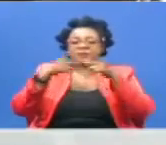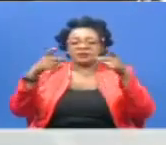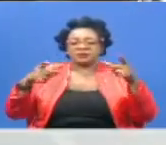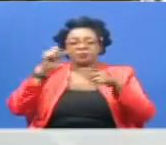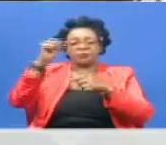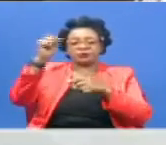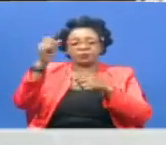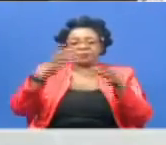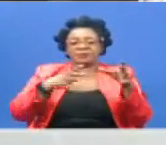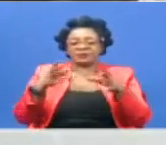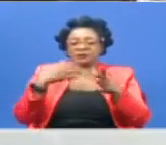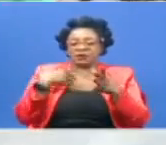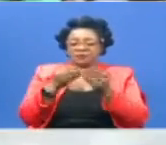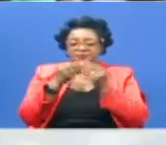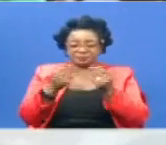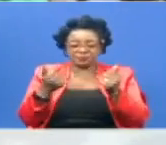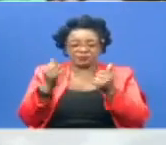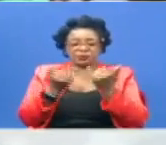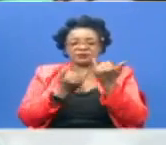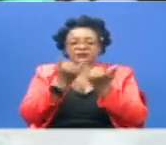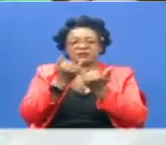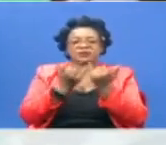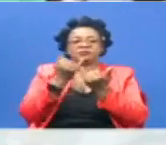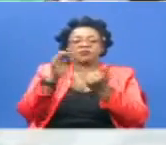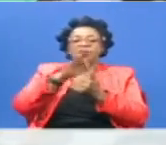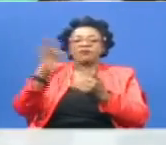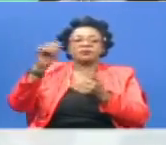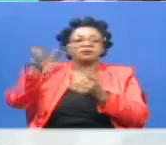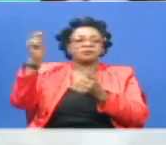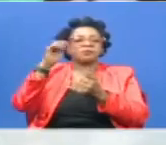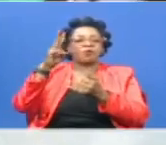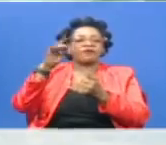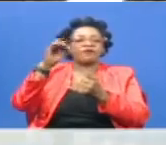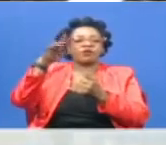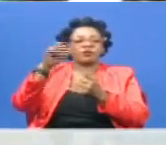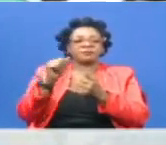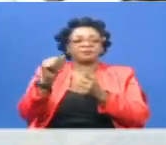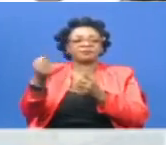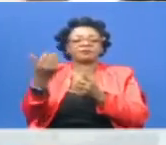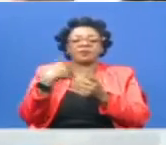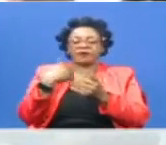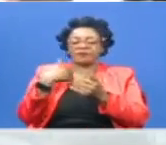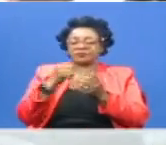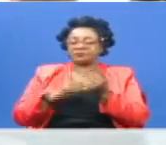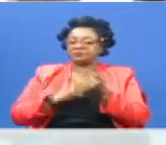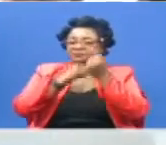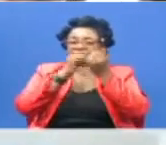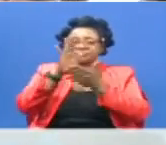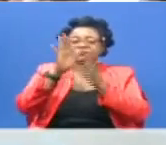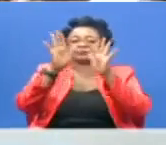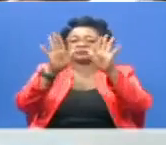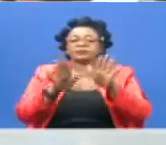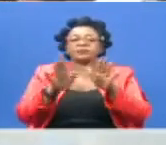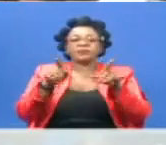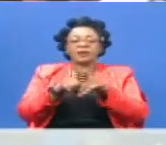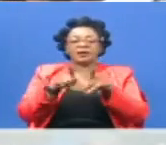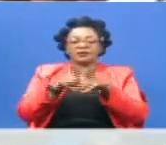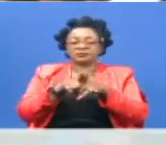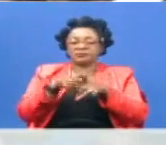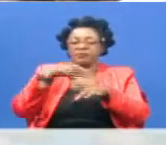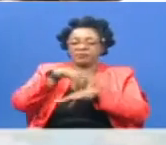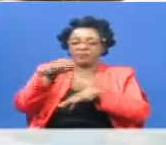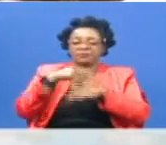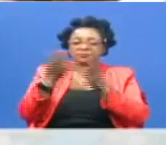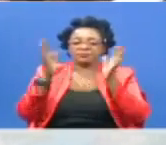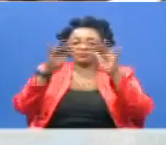flex muscles. On Saturday, Ford Kenya candidate Wafula Wakoli received a major boost in his campaigns after National Assembly